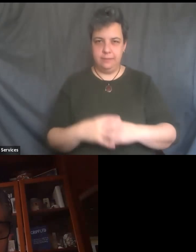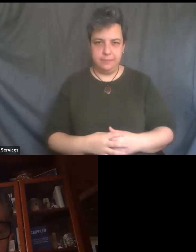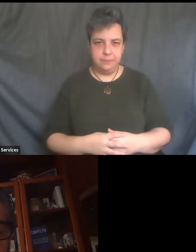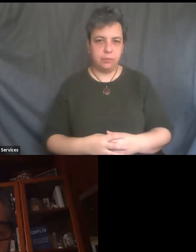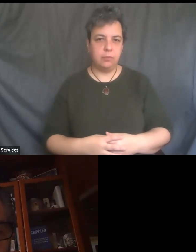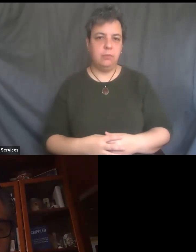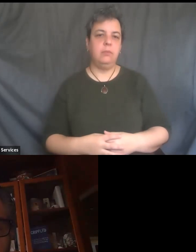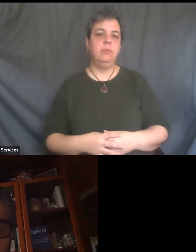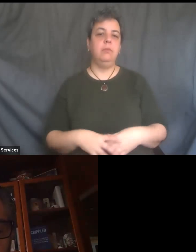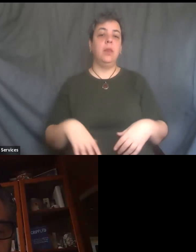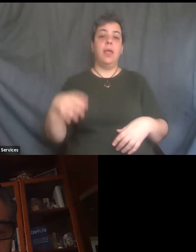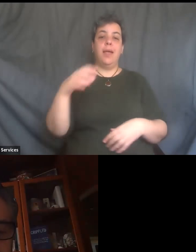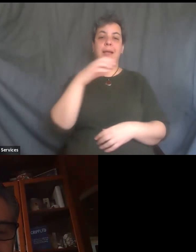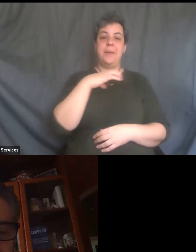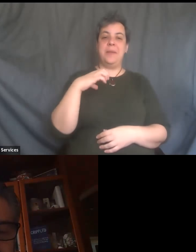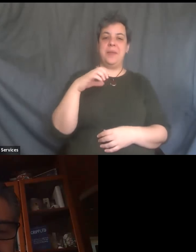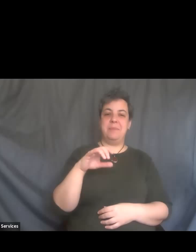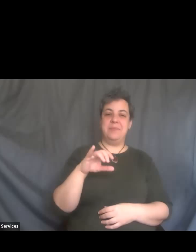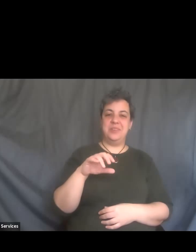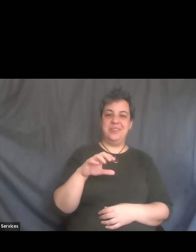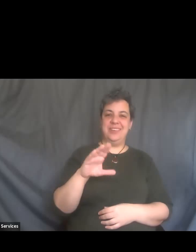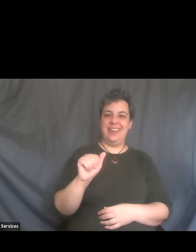Dr. Ige has it under control.